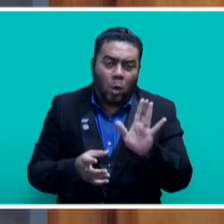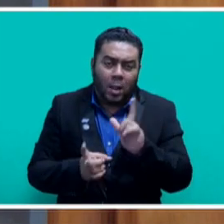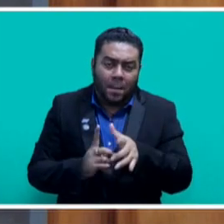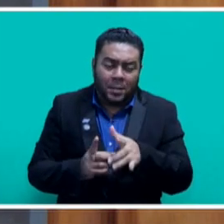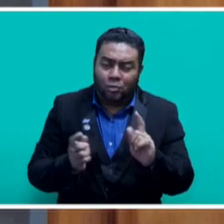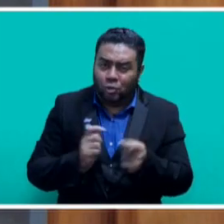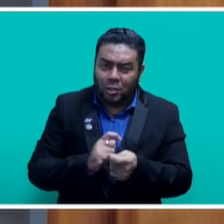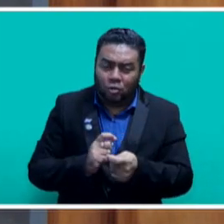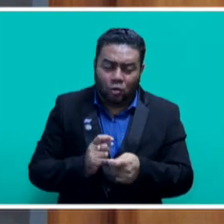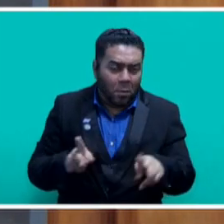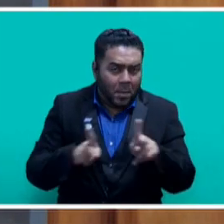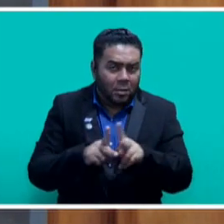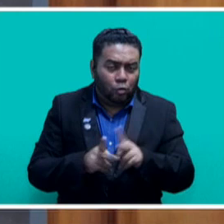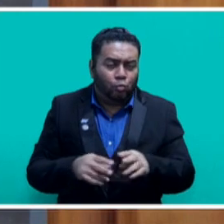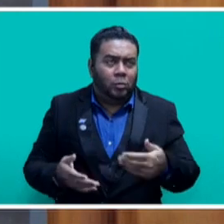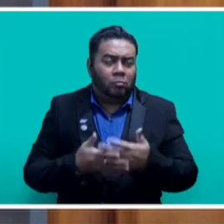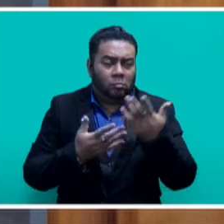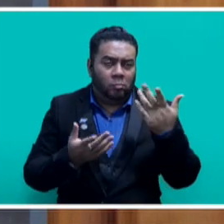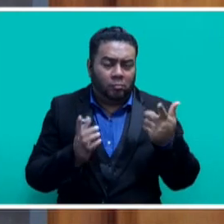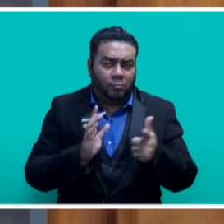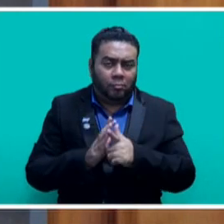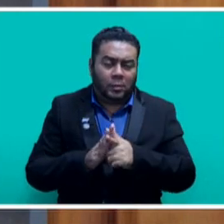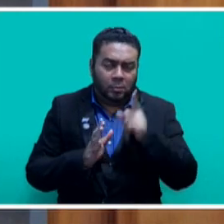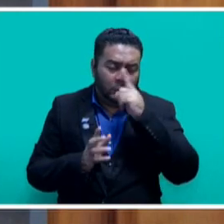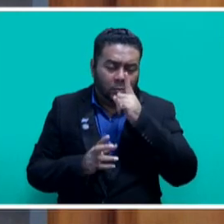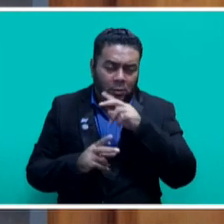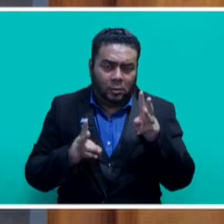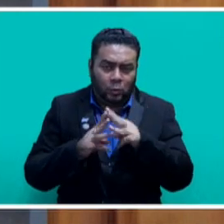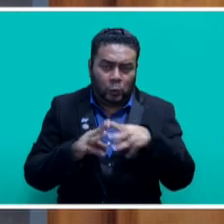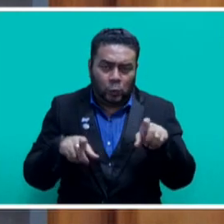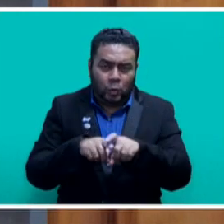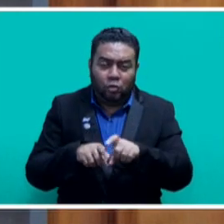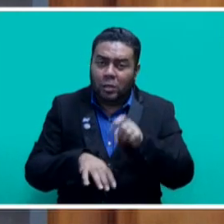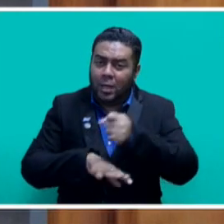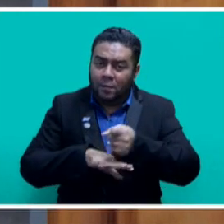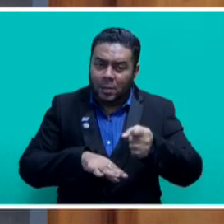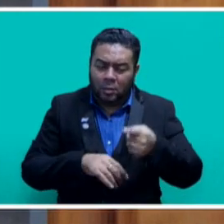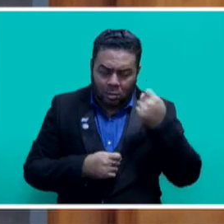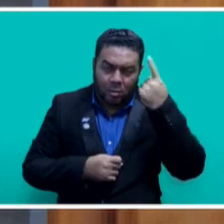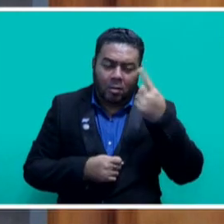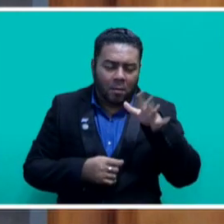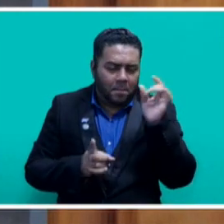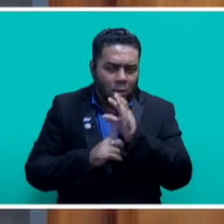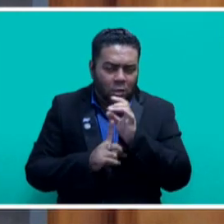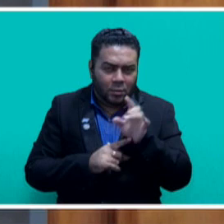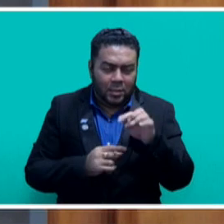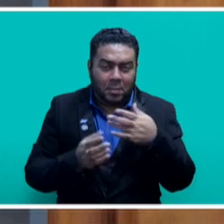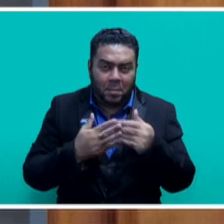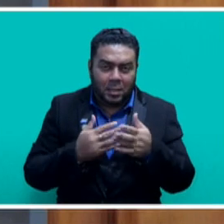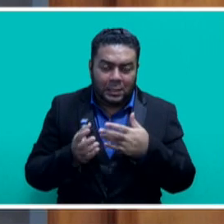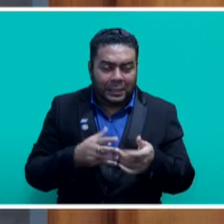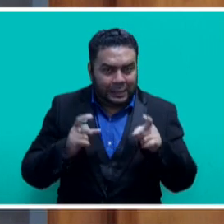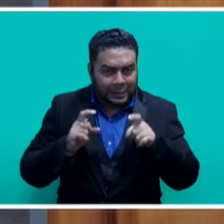with esteemed institutions. The People's Coalition Government recognizes the urgency of this matter and